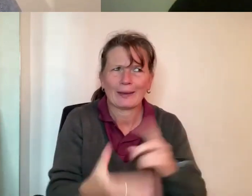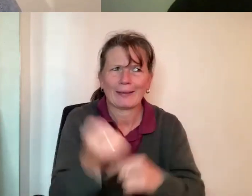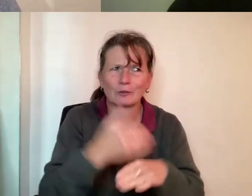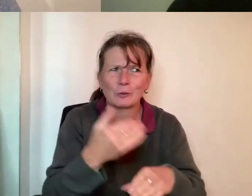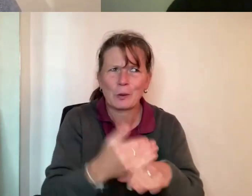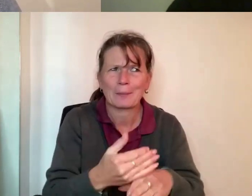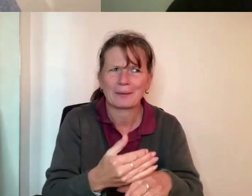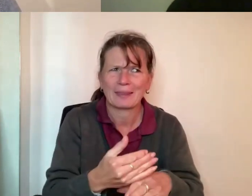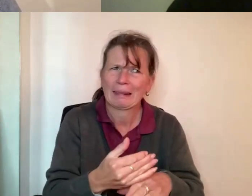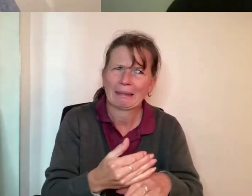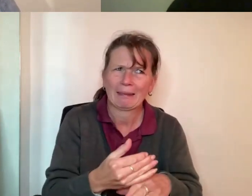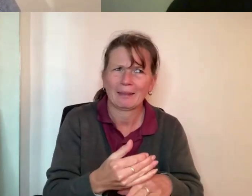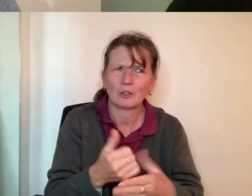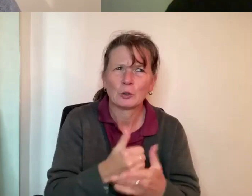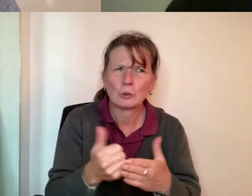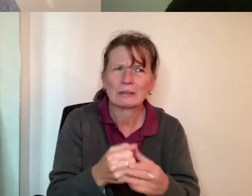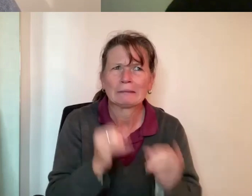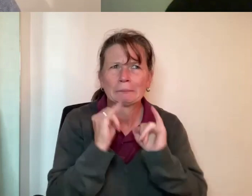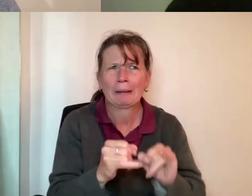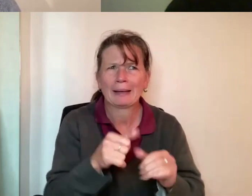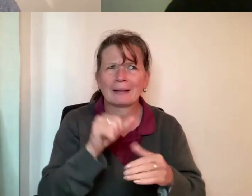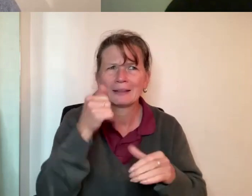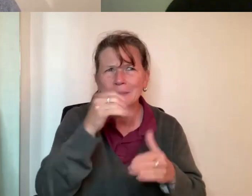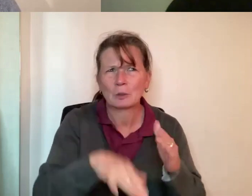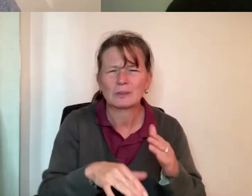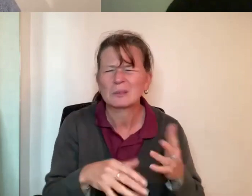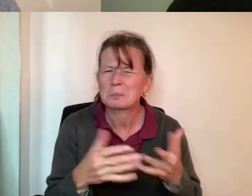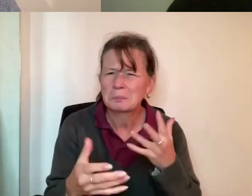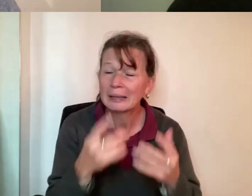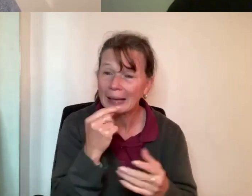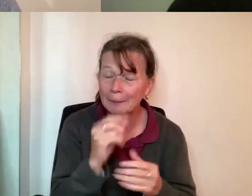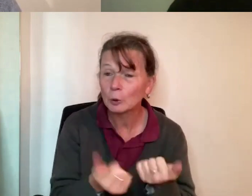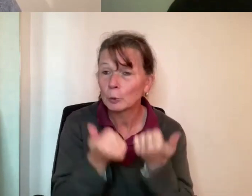a horrible experience. But part of